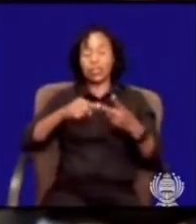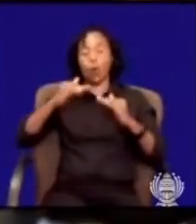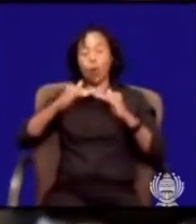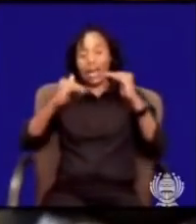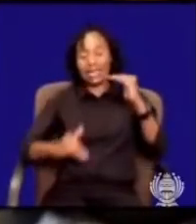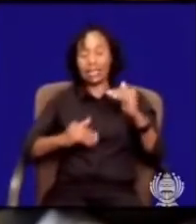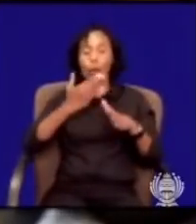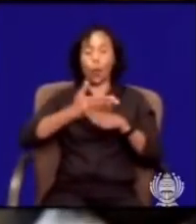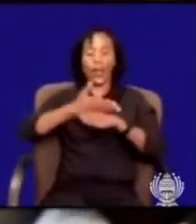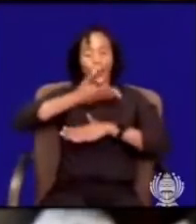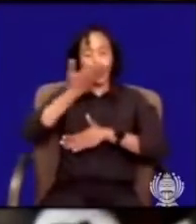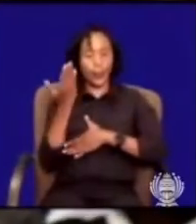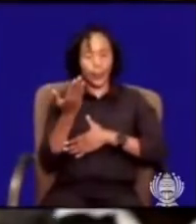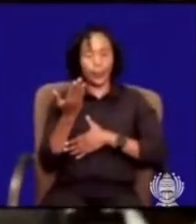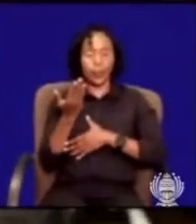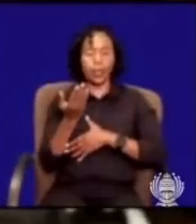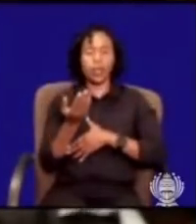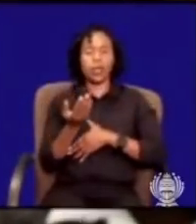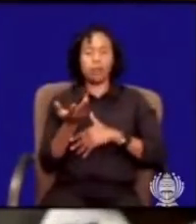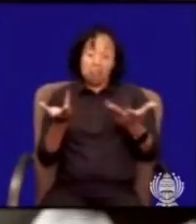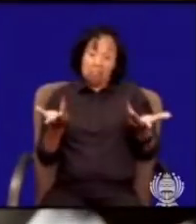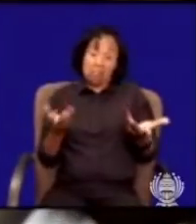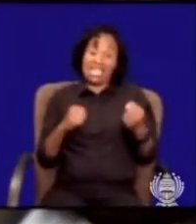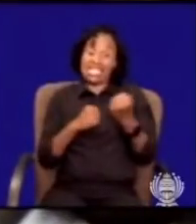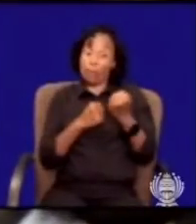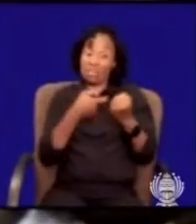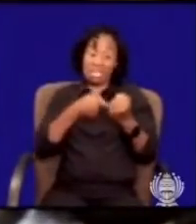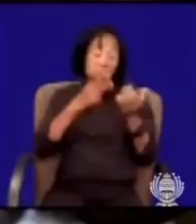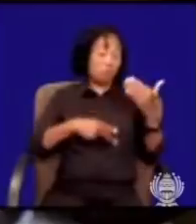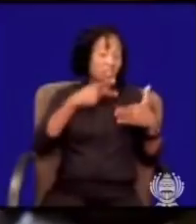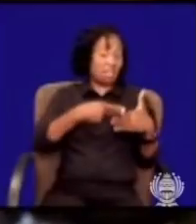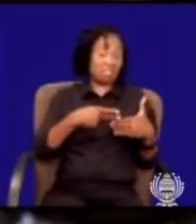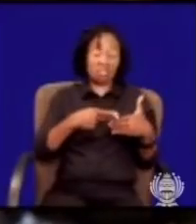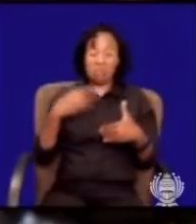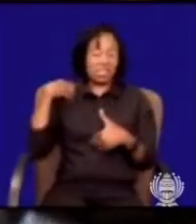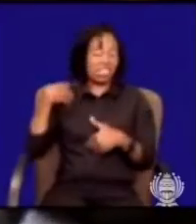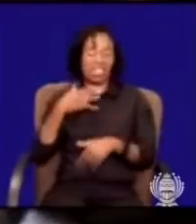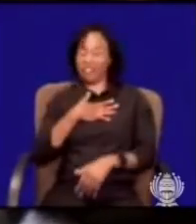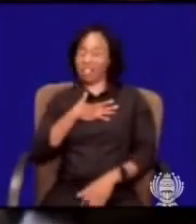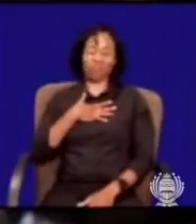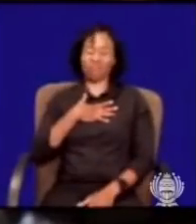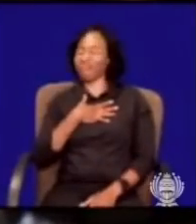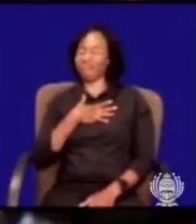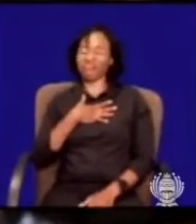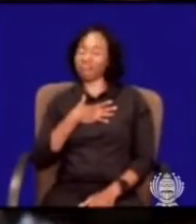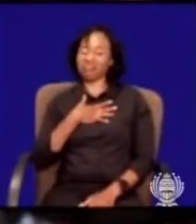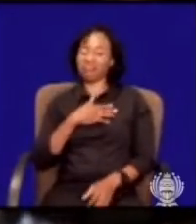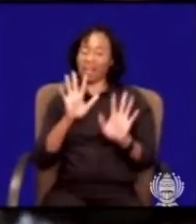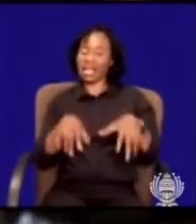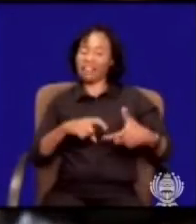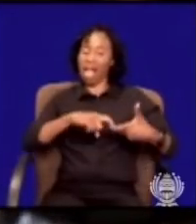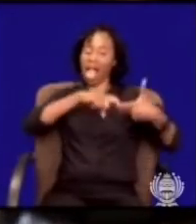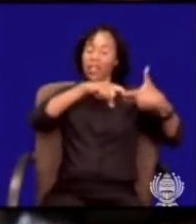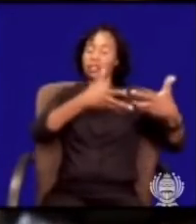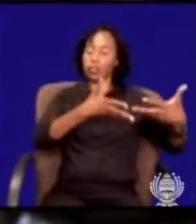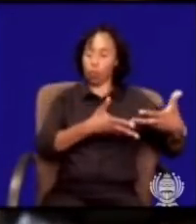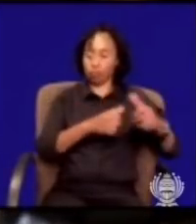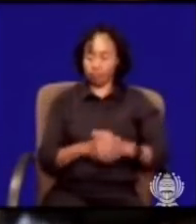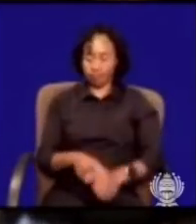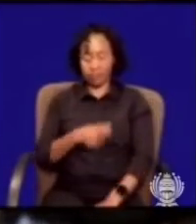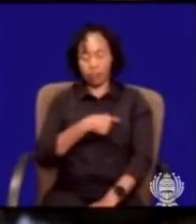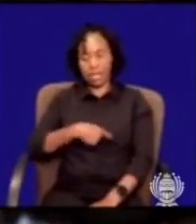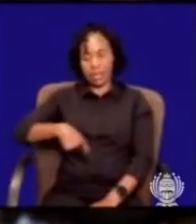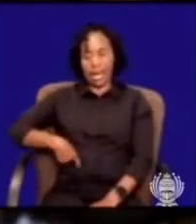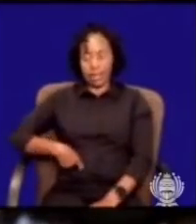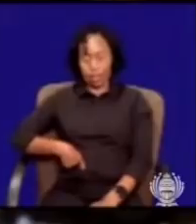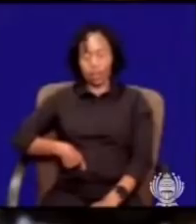instead of supporting the project, Minister de Lille and co. seem hell-bent on obstructing it. Mr. President, if